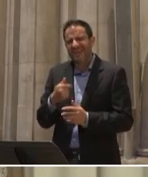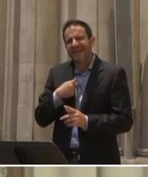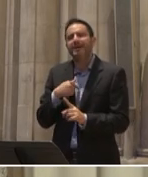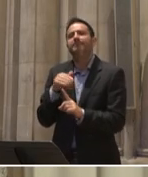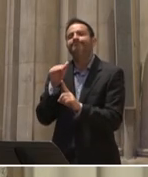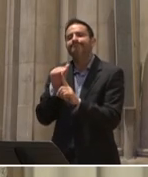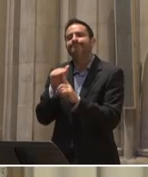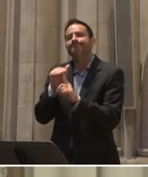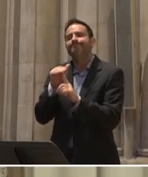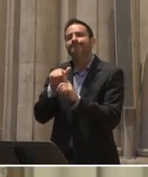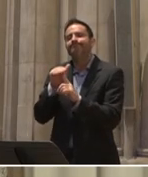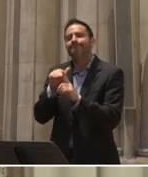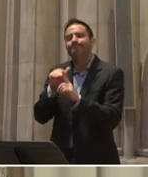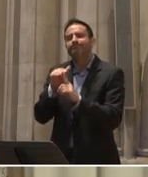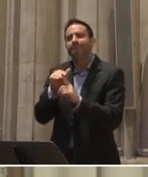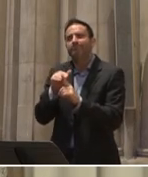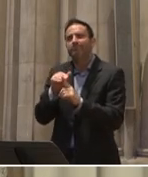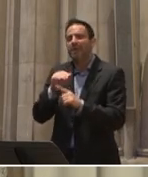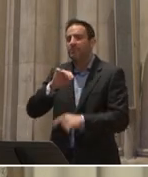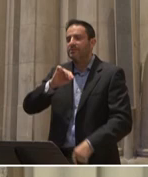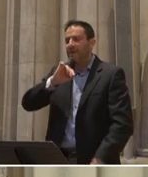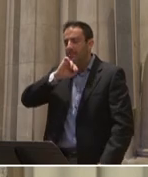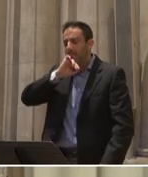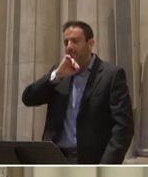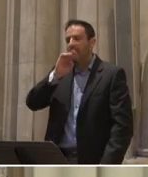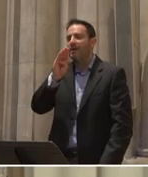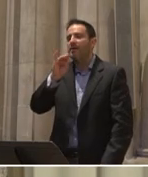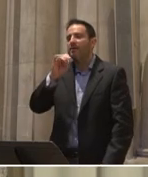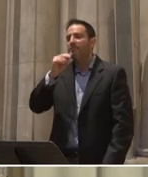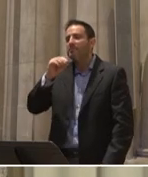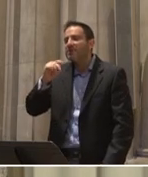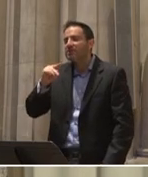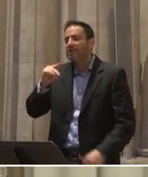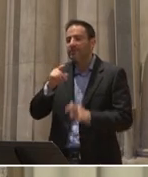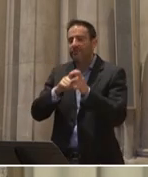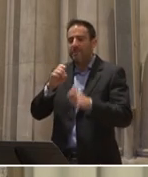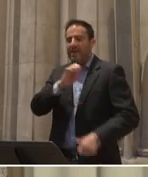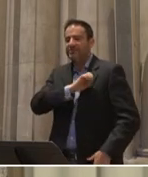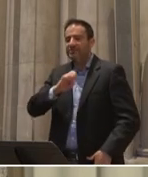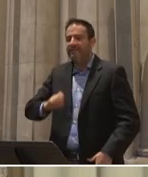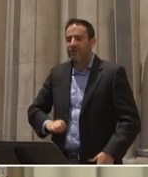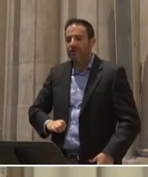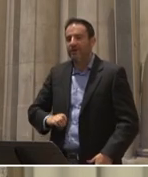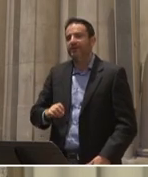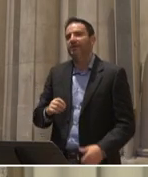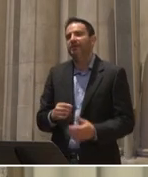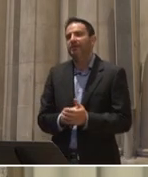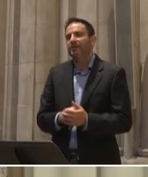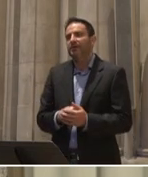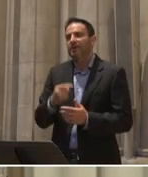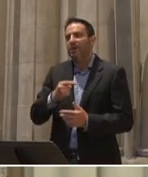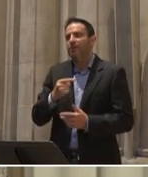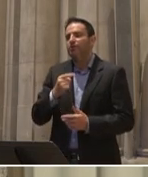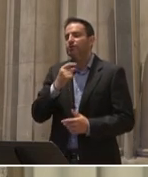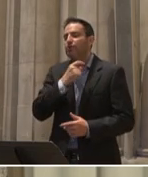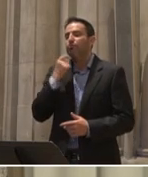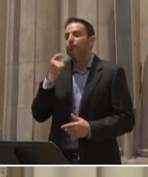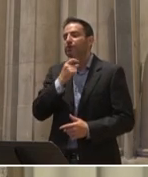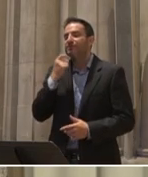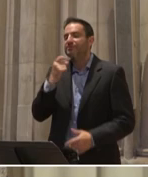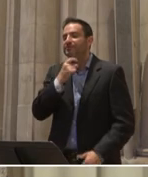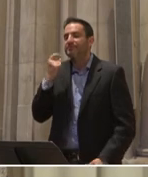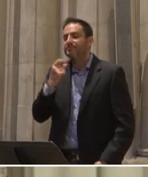something the late Archbishop of El Salvador, Oscar Romero, is reported to have said to his priests, the priests under his